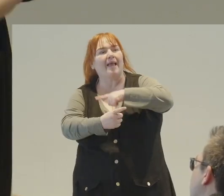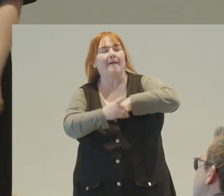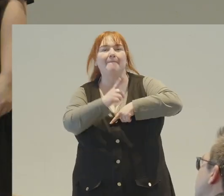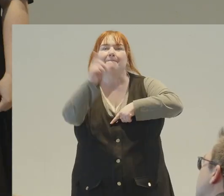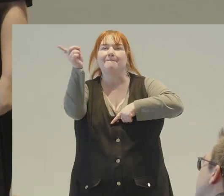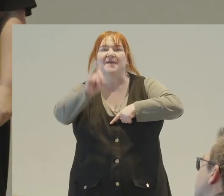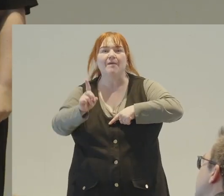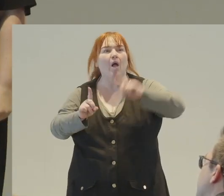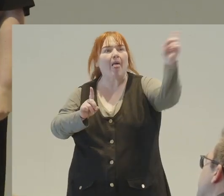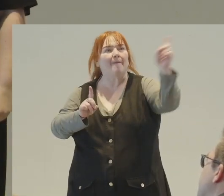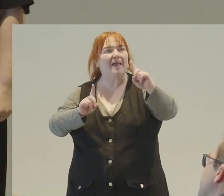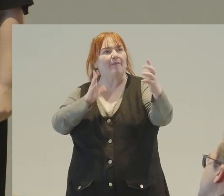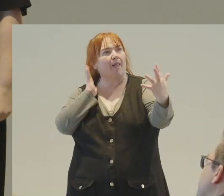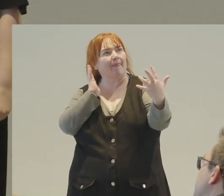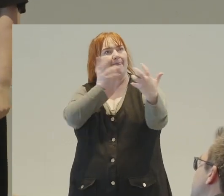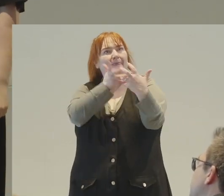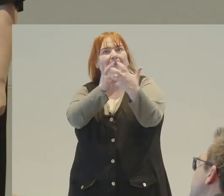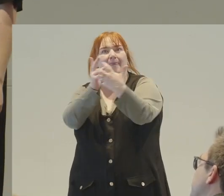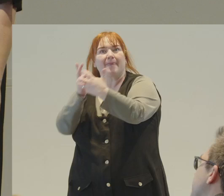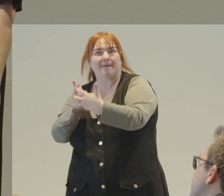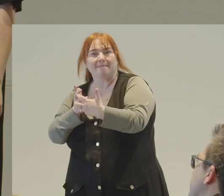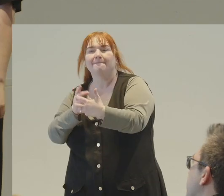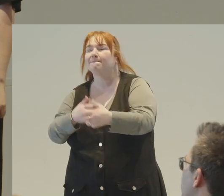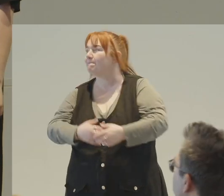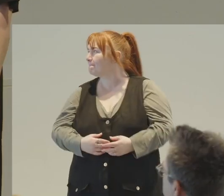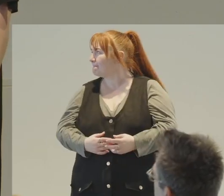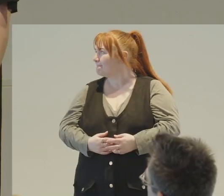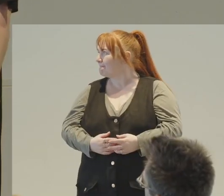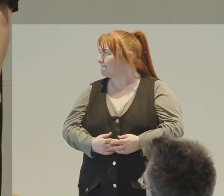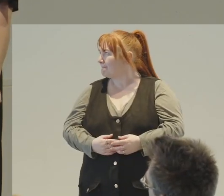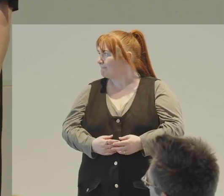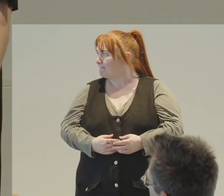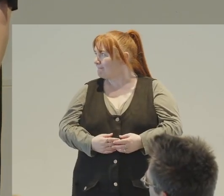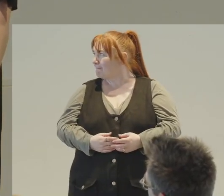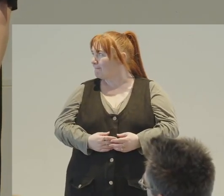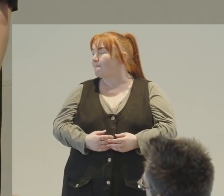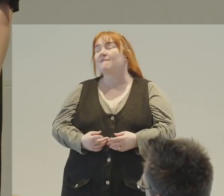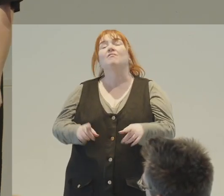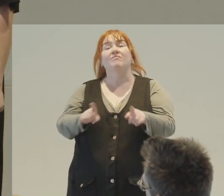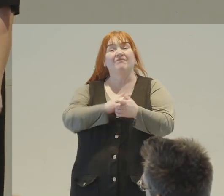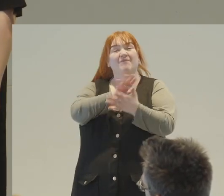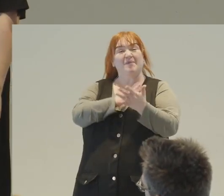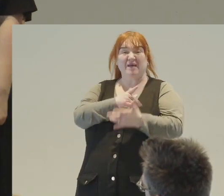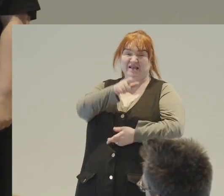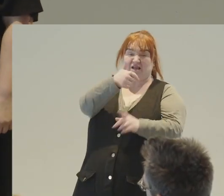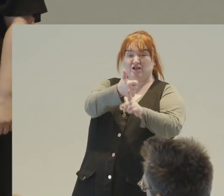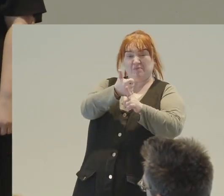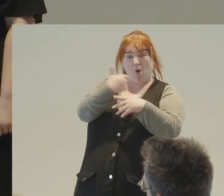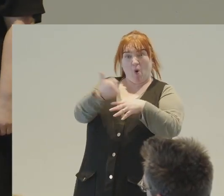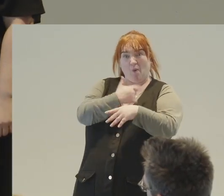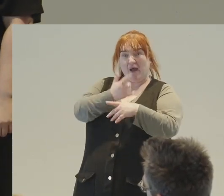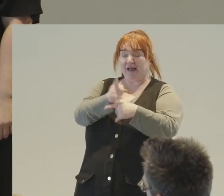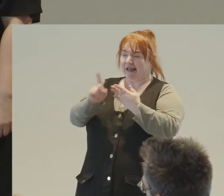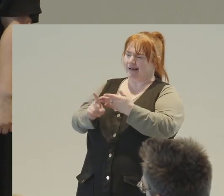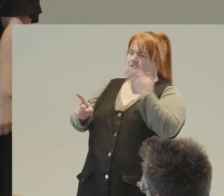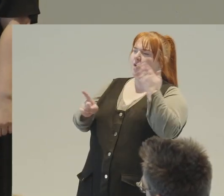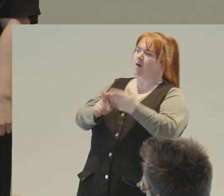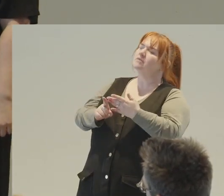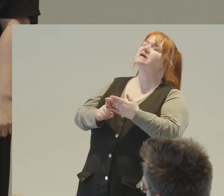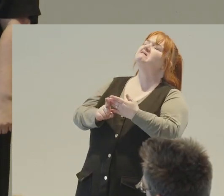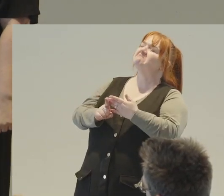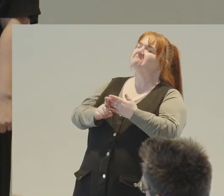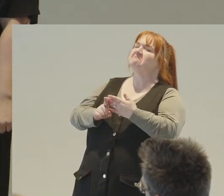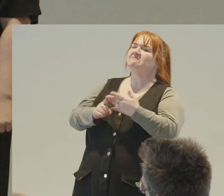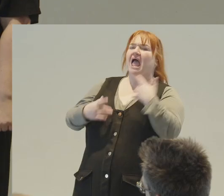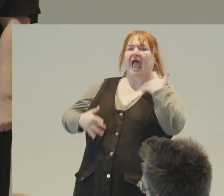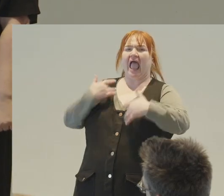room, isn't it? Yeah, and that's the thing. The creative support can notice that person, their energy levels and stuff, can